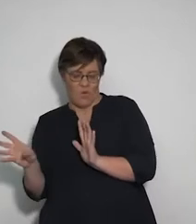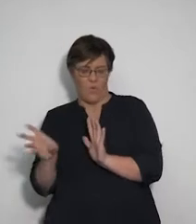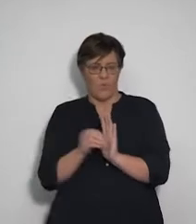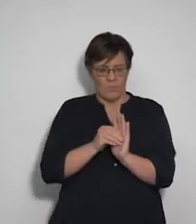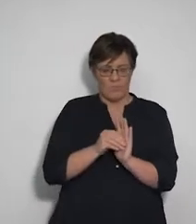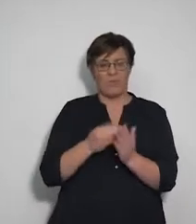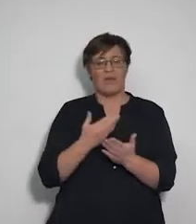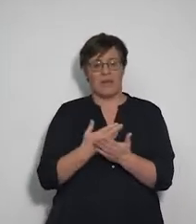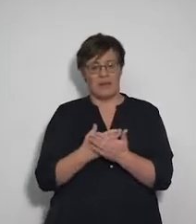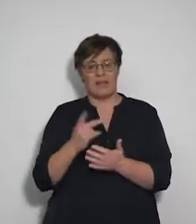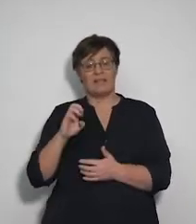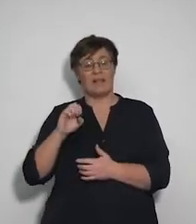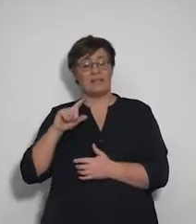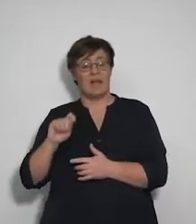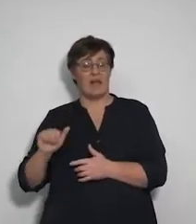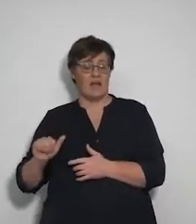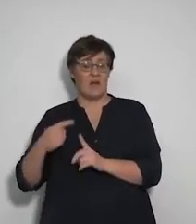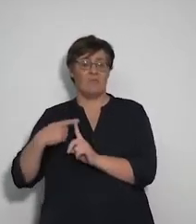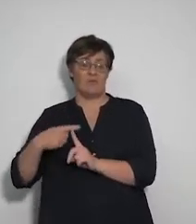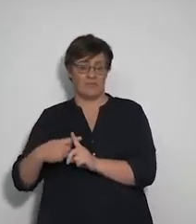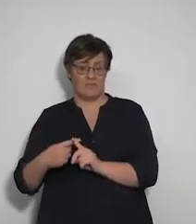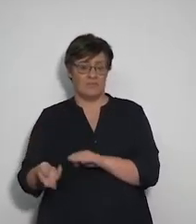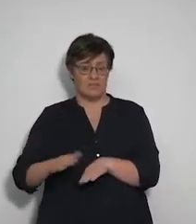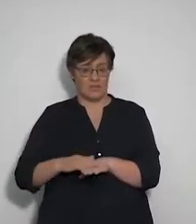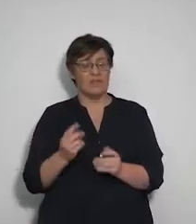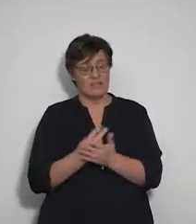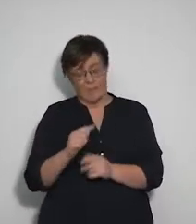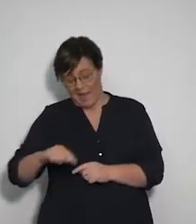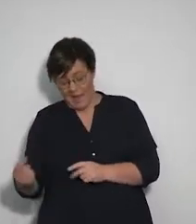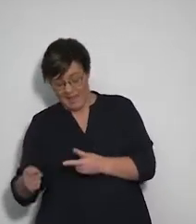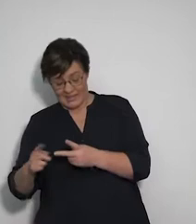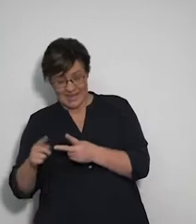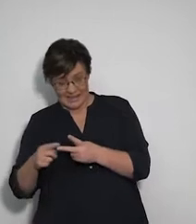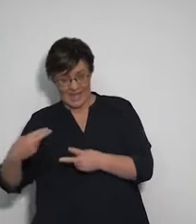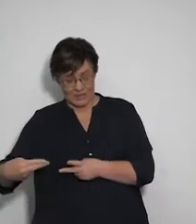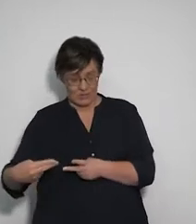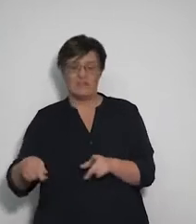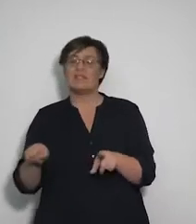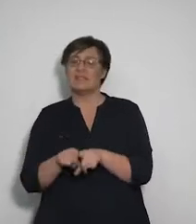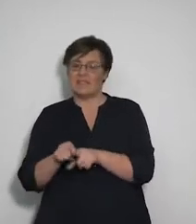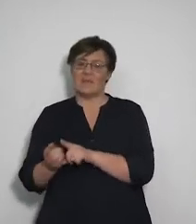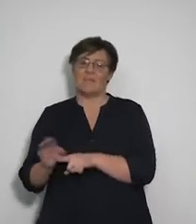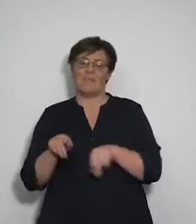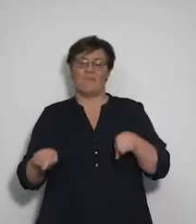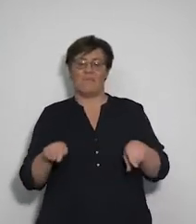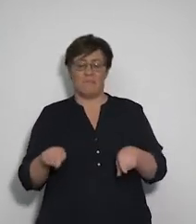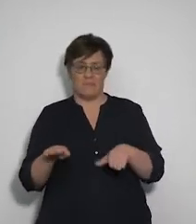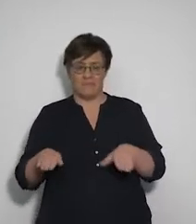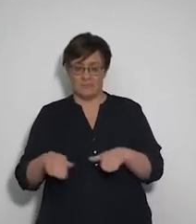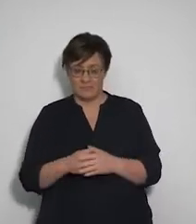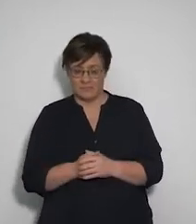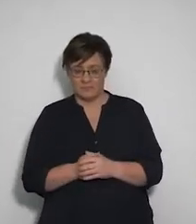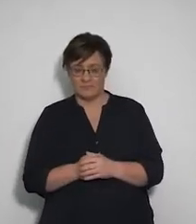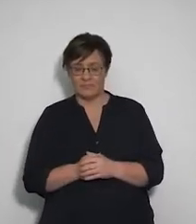as a delta positive charge. Similarly, the other hydrogen atom will also actually show the very same